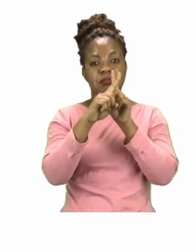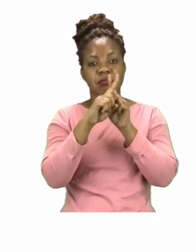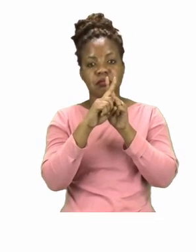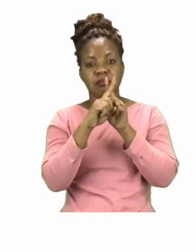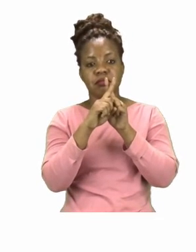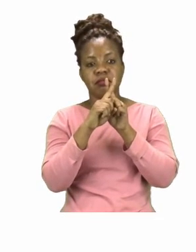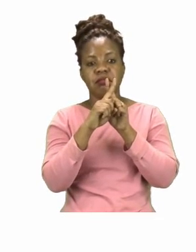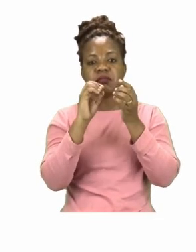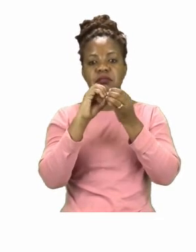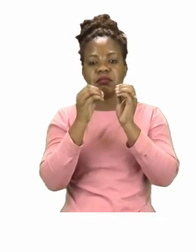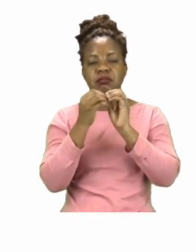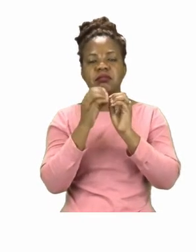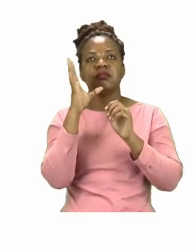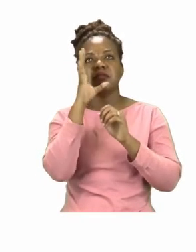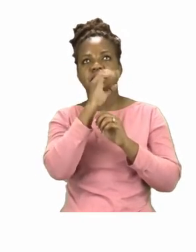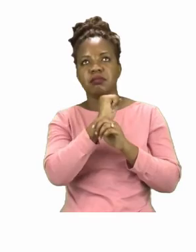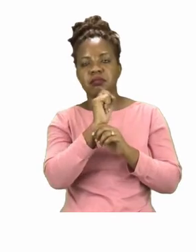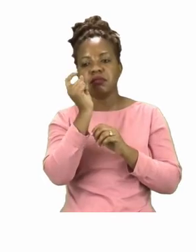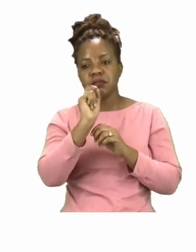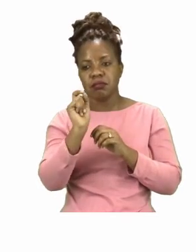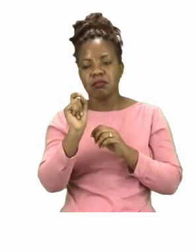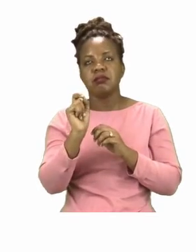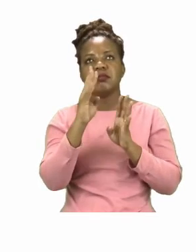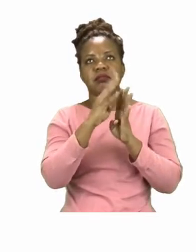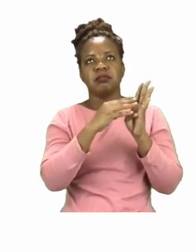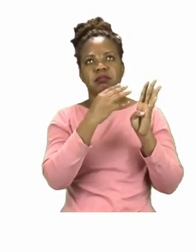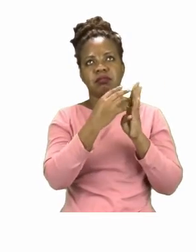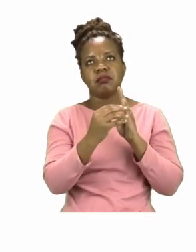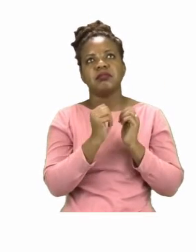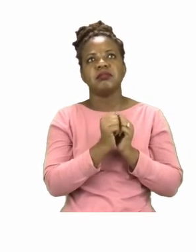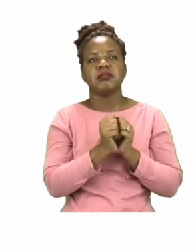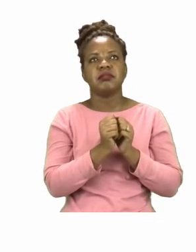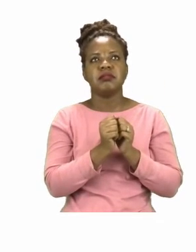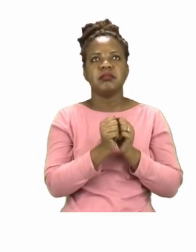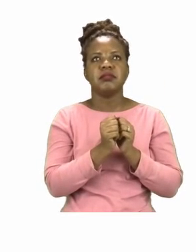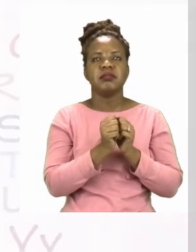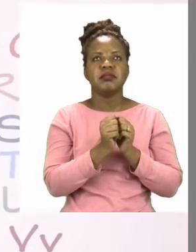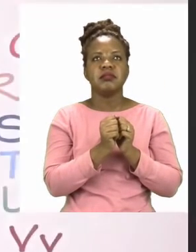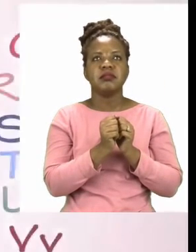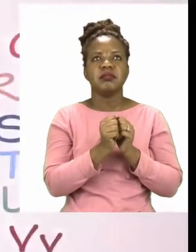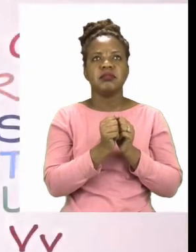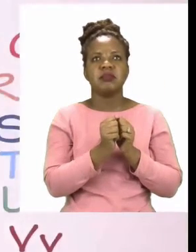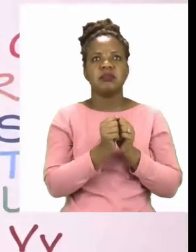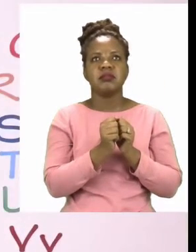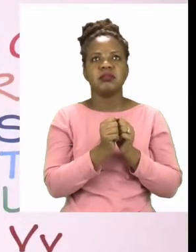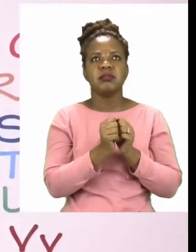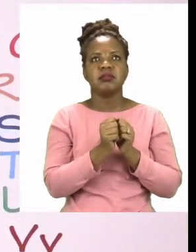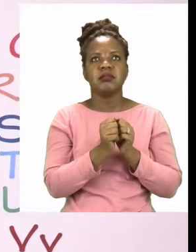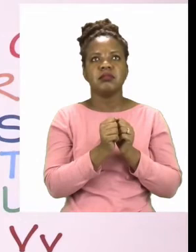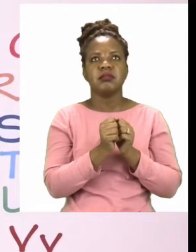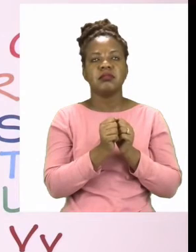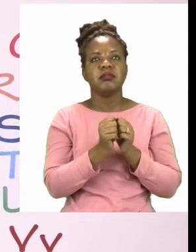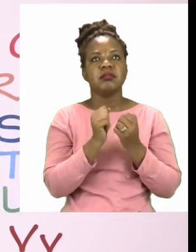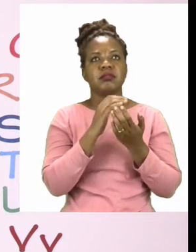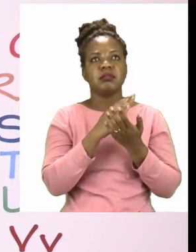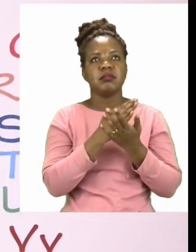missing in the table. Let's try and do a few together. Now they've already given you some of the numbers,